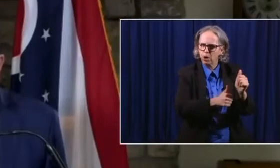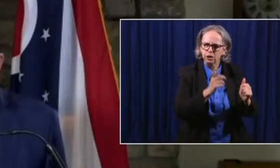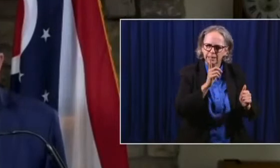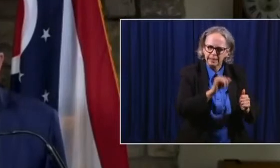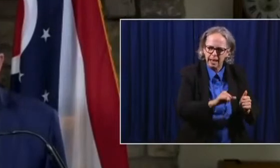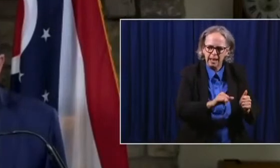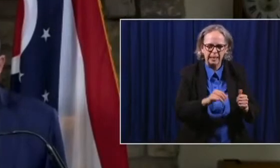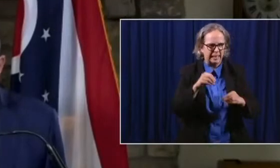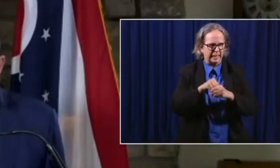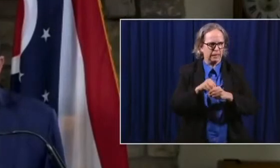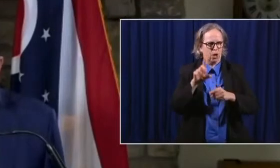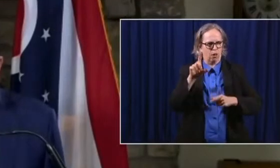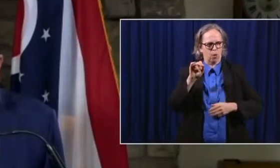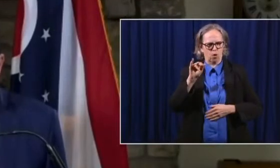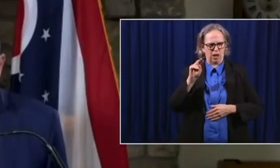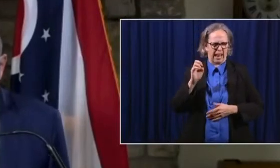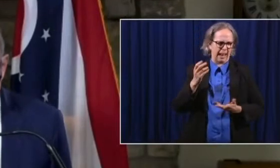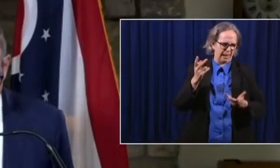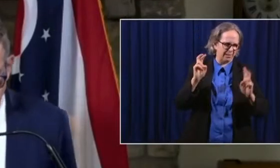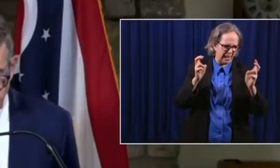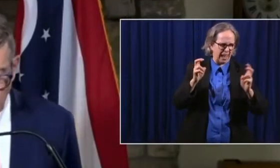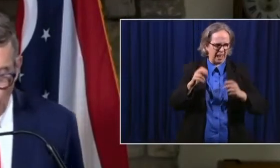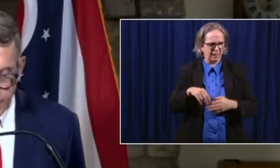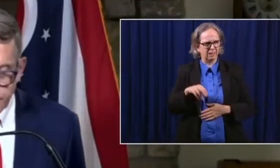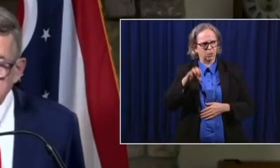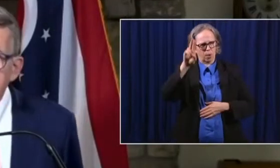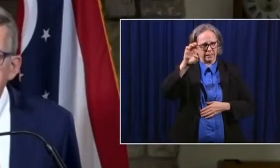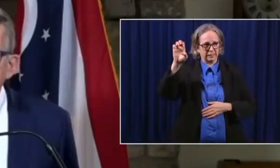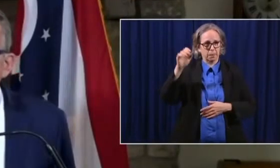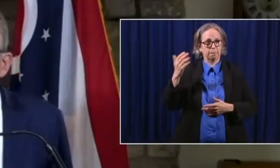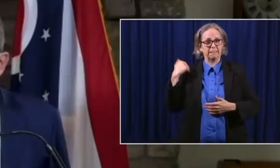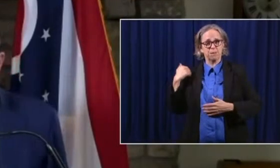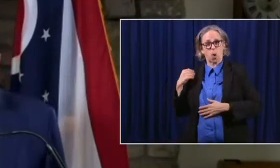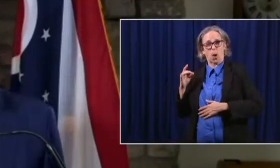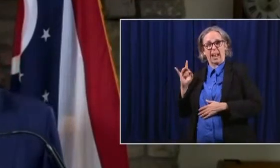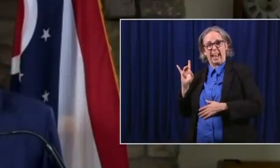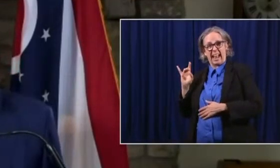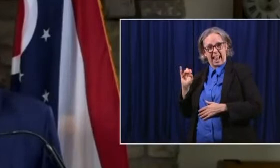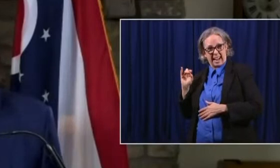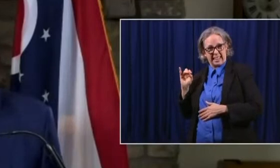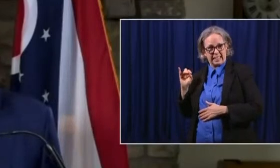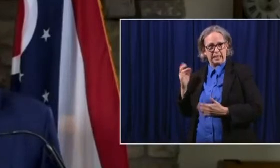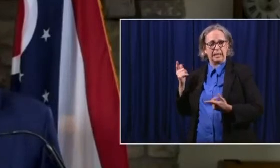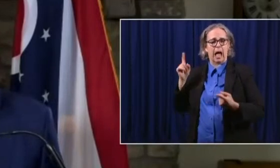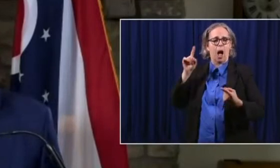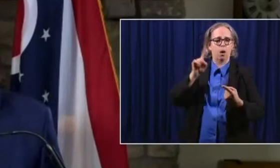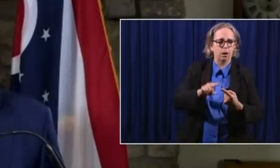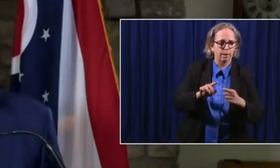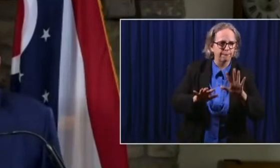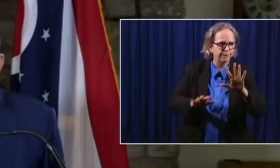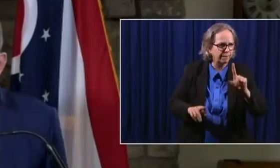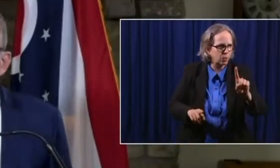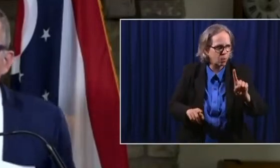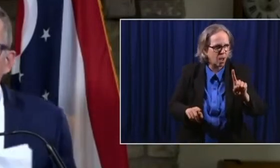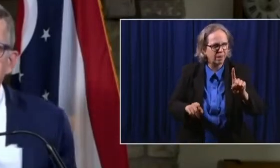from 80 on August 20th to 51 as of yesterday.